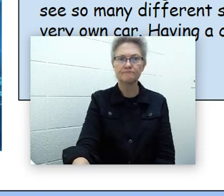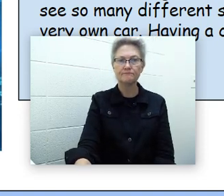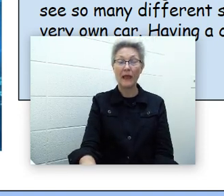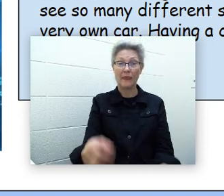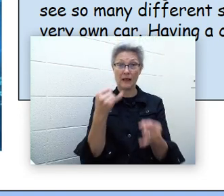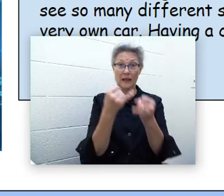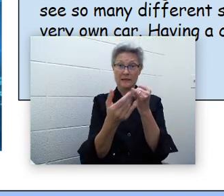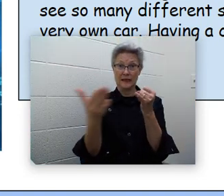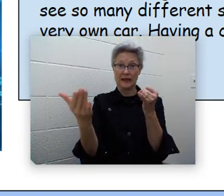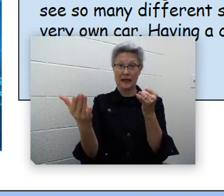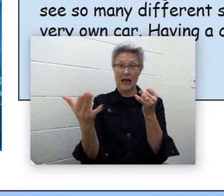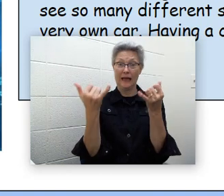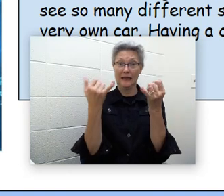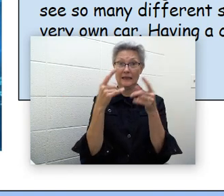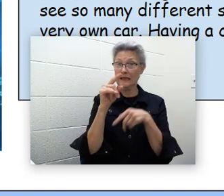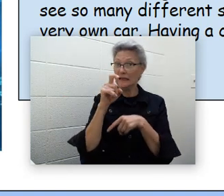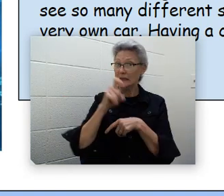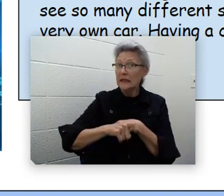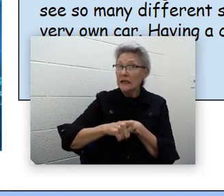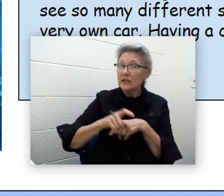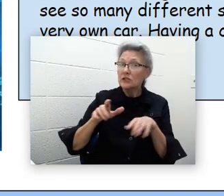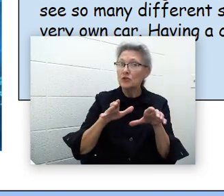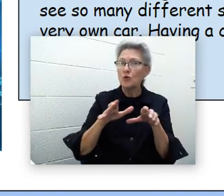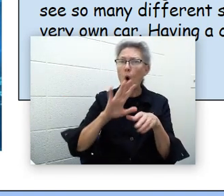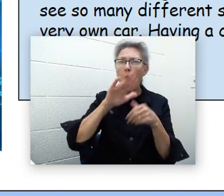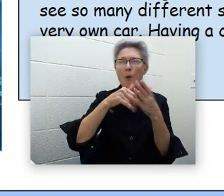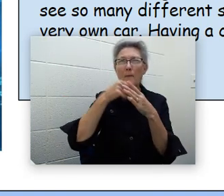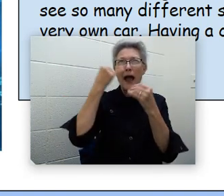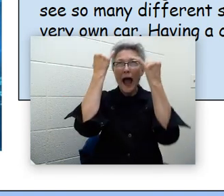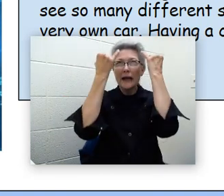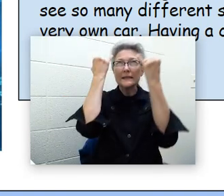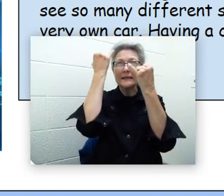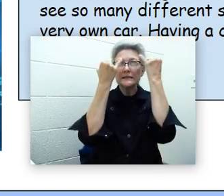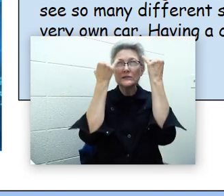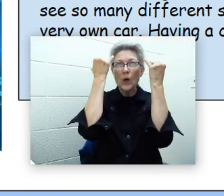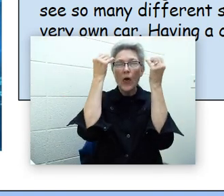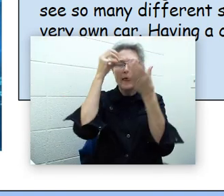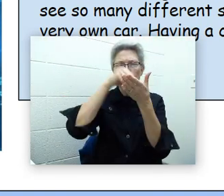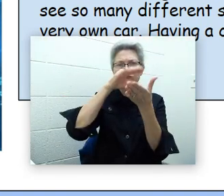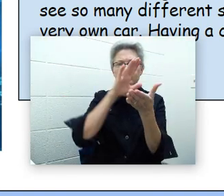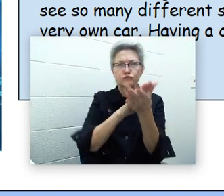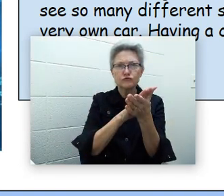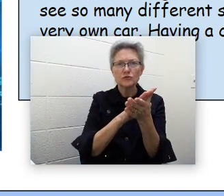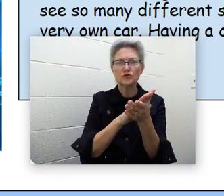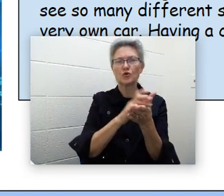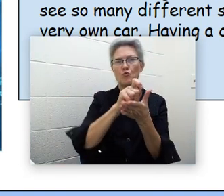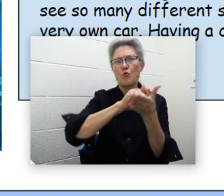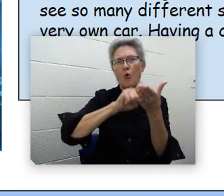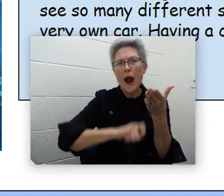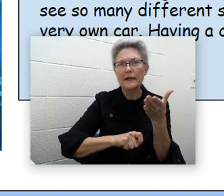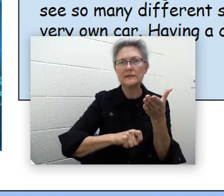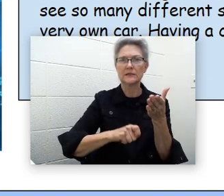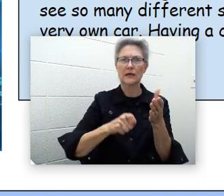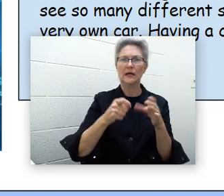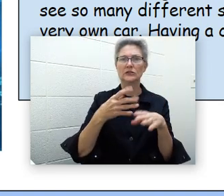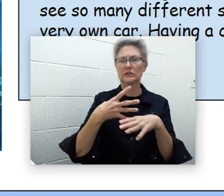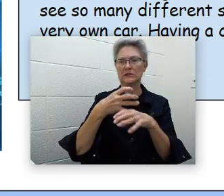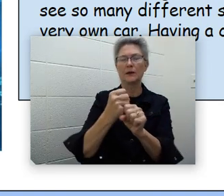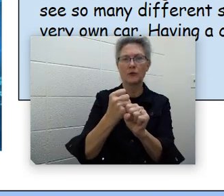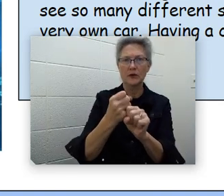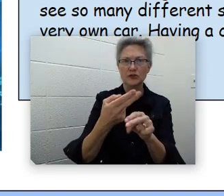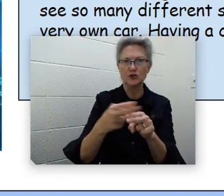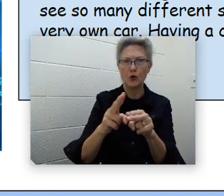The last thing I now need to do is take all of my thinking and reasoning to create a short summary. So this is where I'm putting all